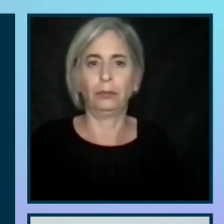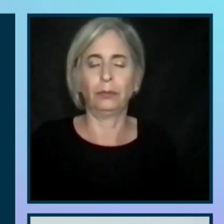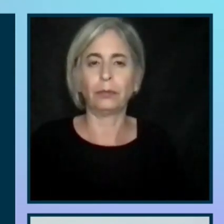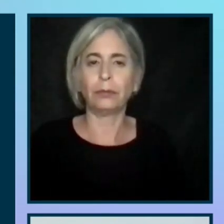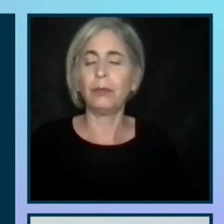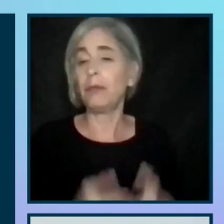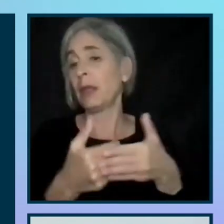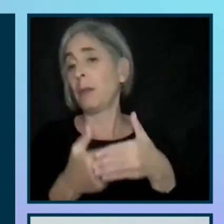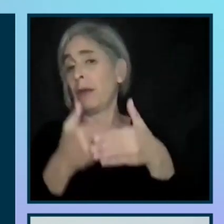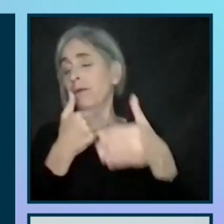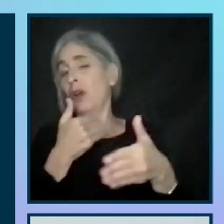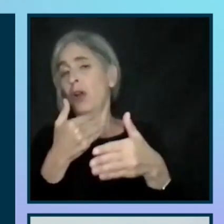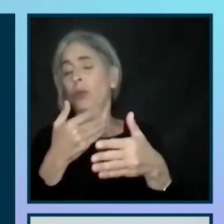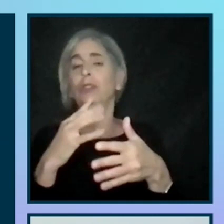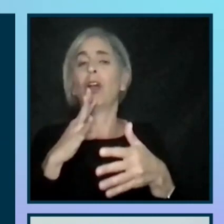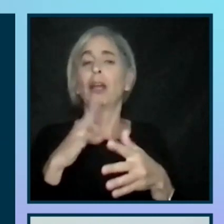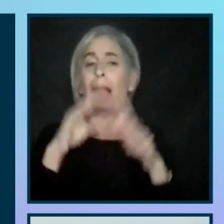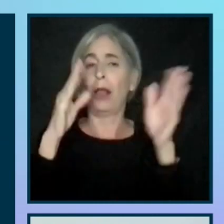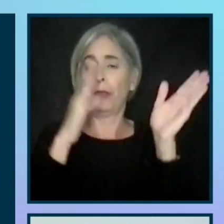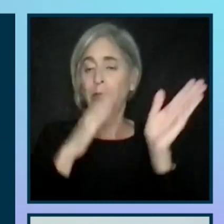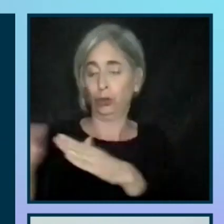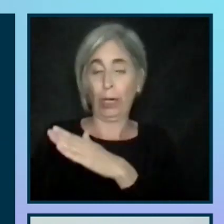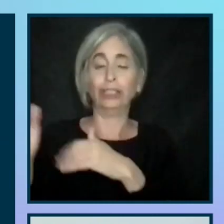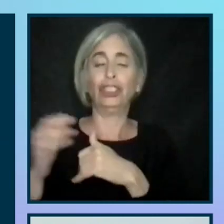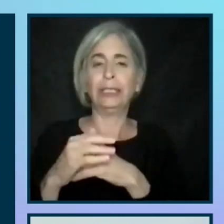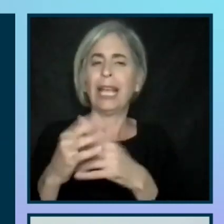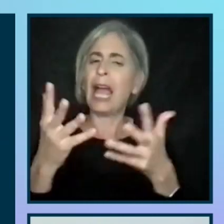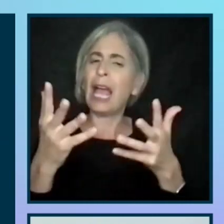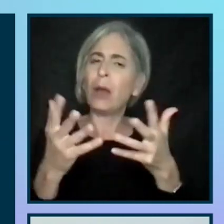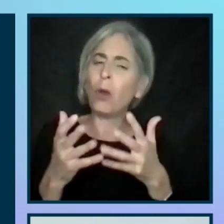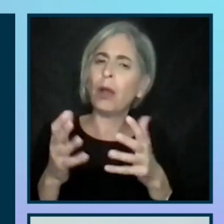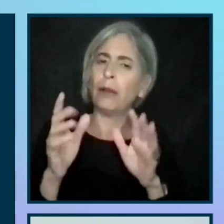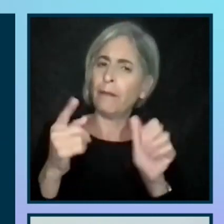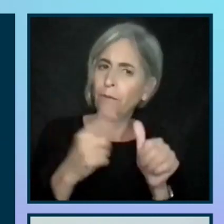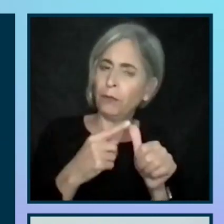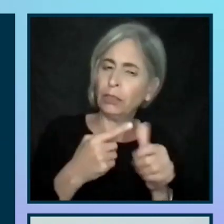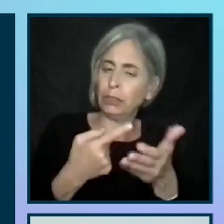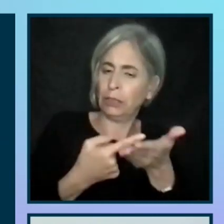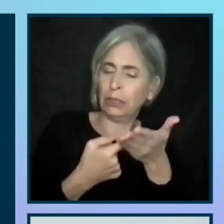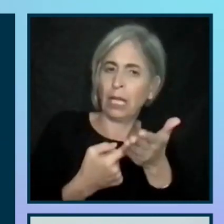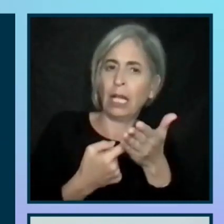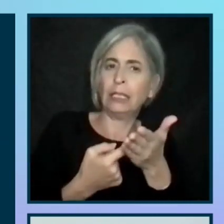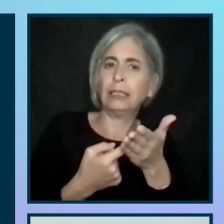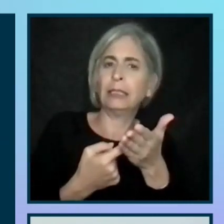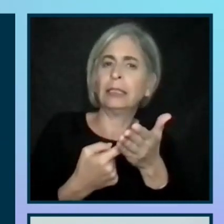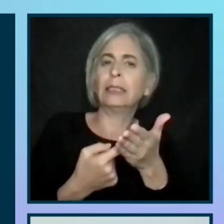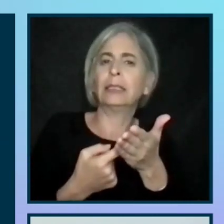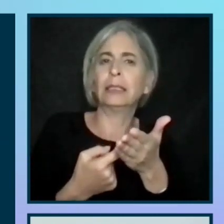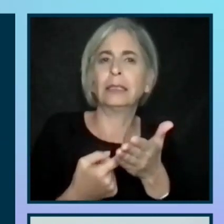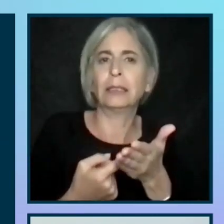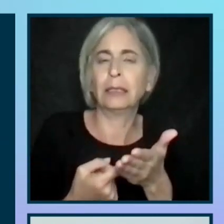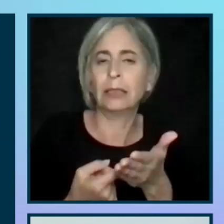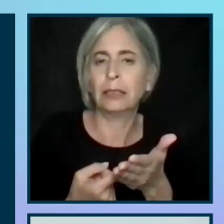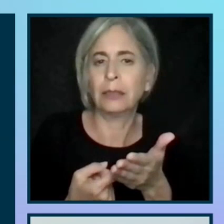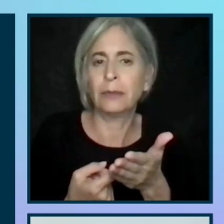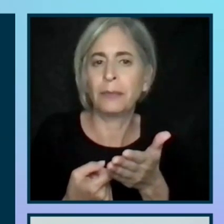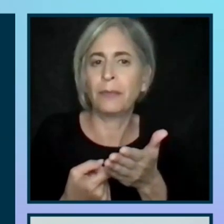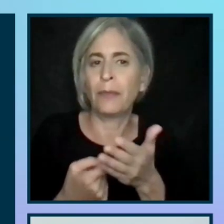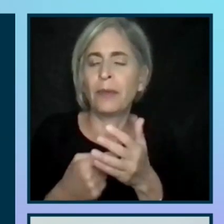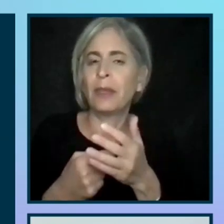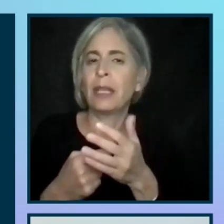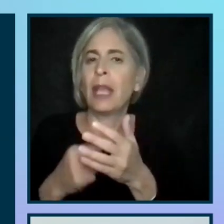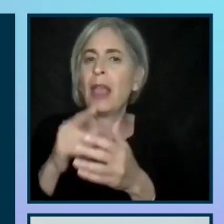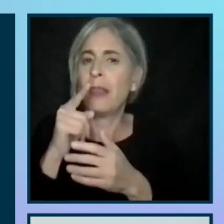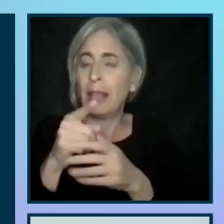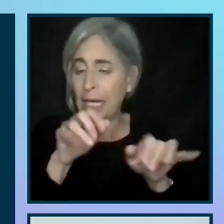Before we get into some strategies, I want to talk about and dispel a myth here and right now. It's a